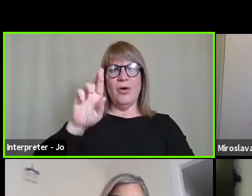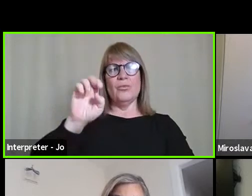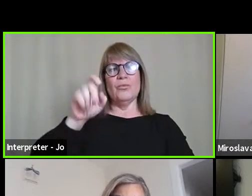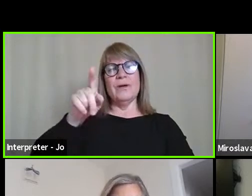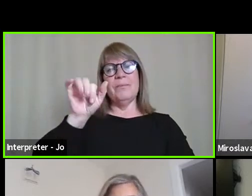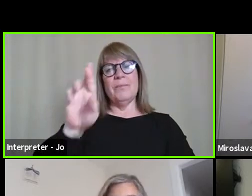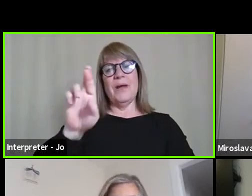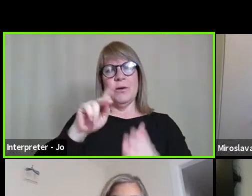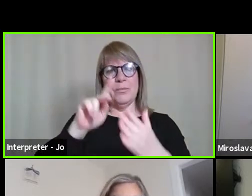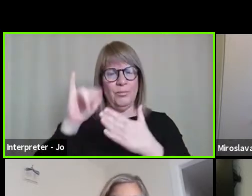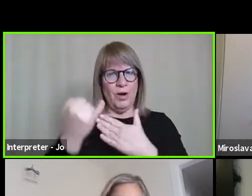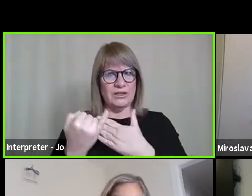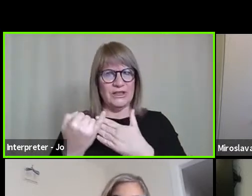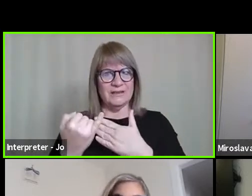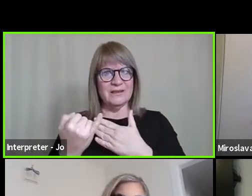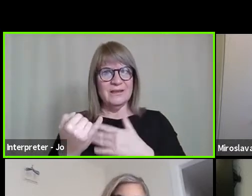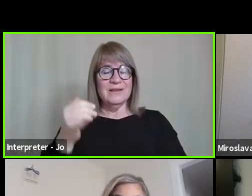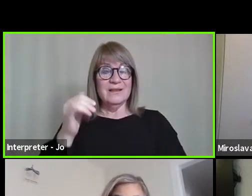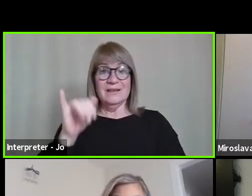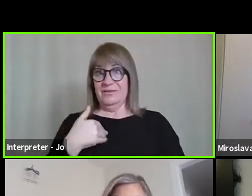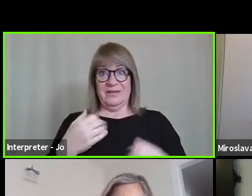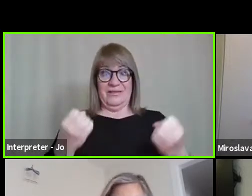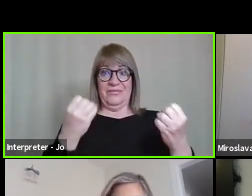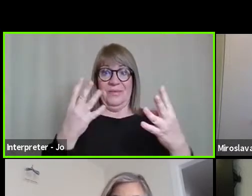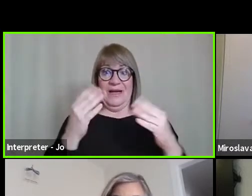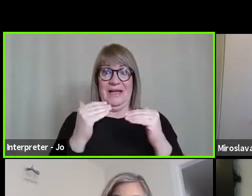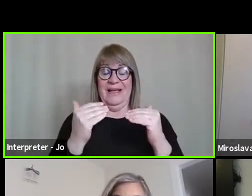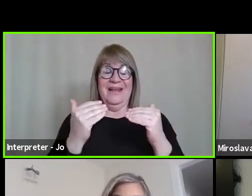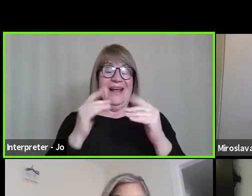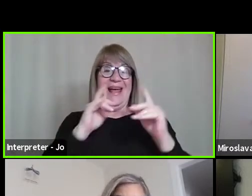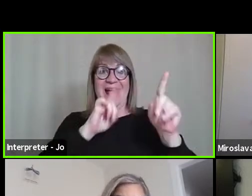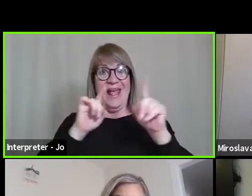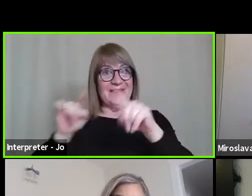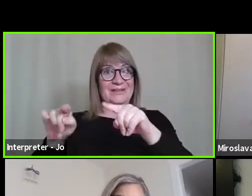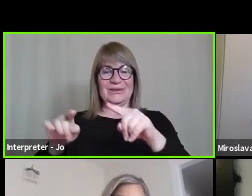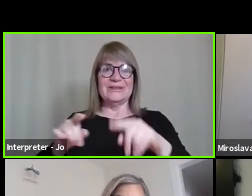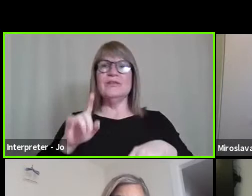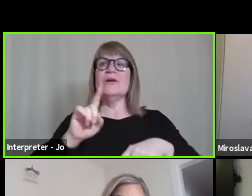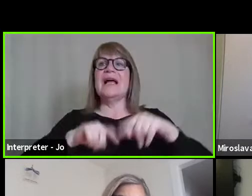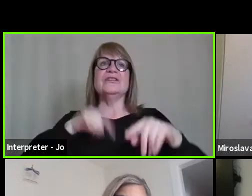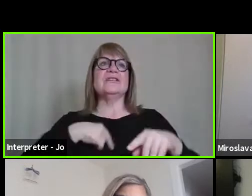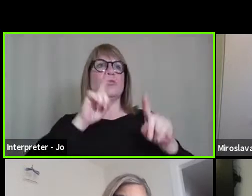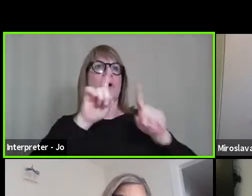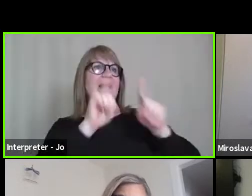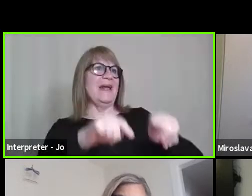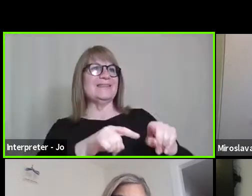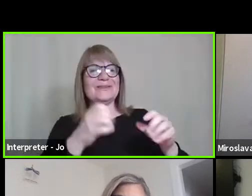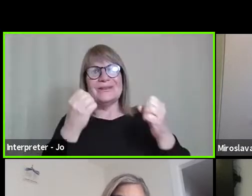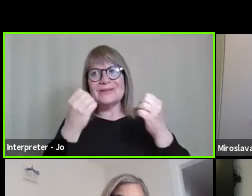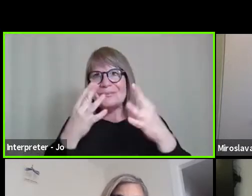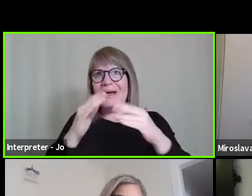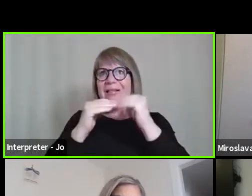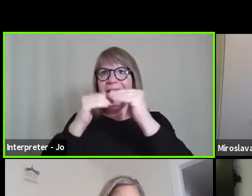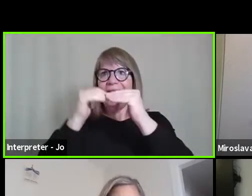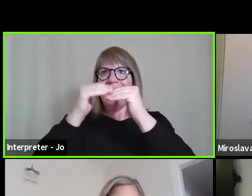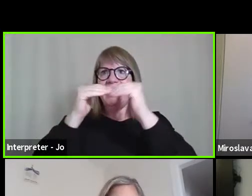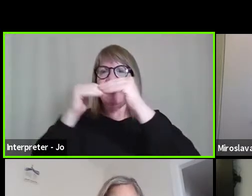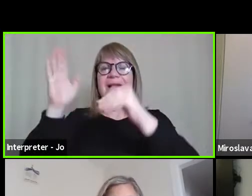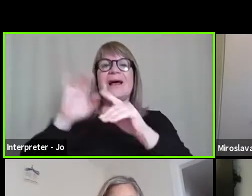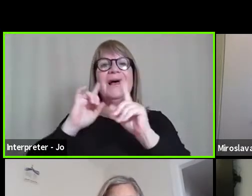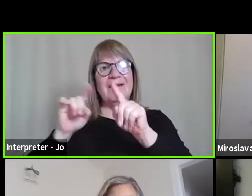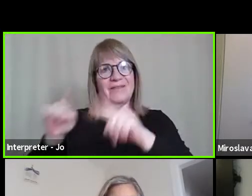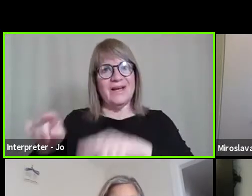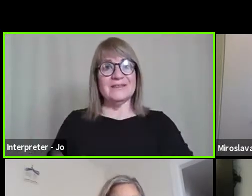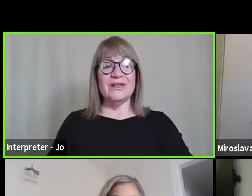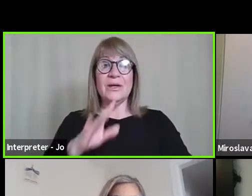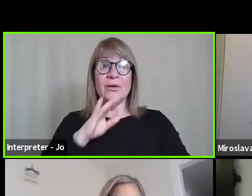received it's a multi-layered answer so is the case with that because for example when it comes to vaccination distribution there's been this